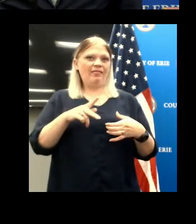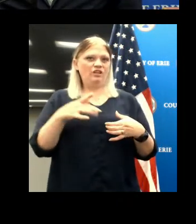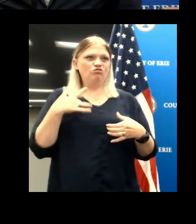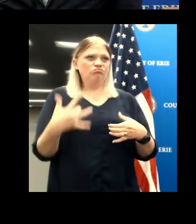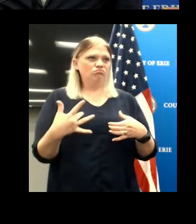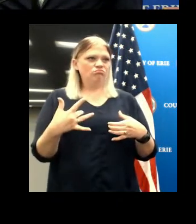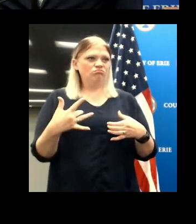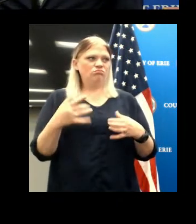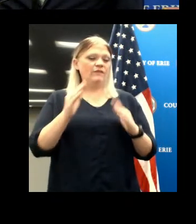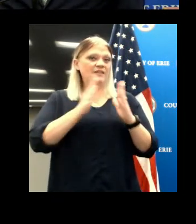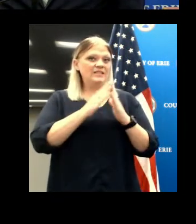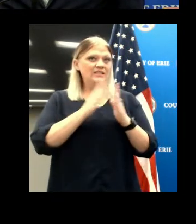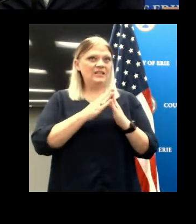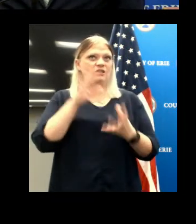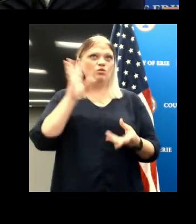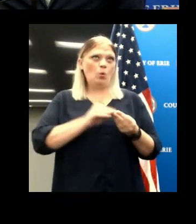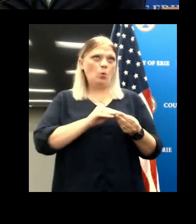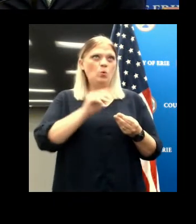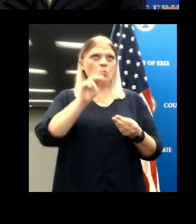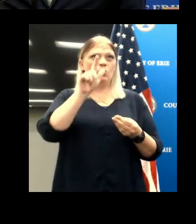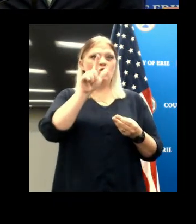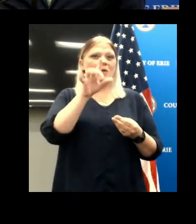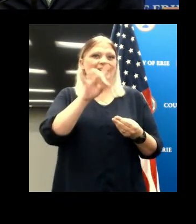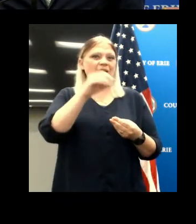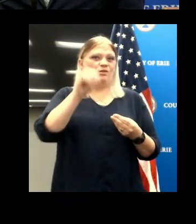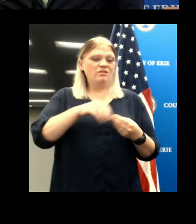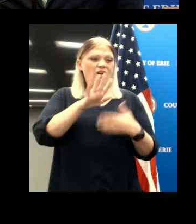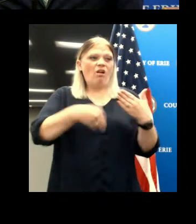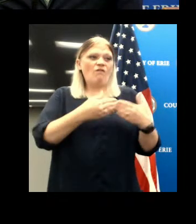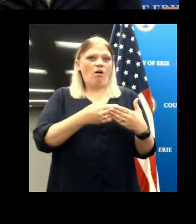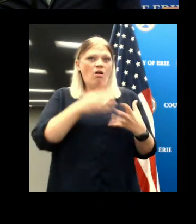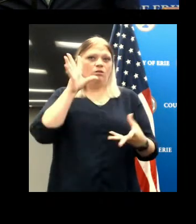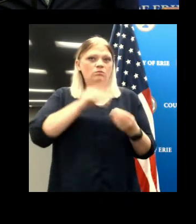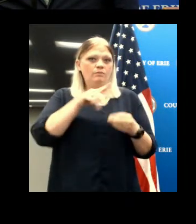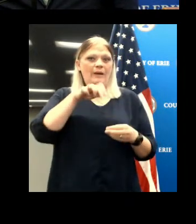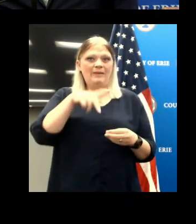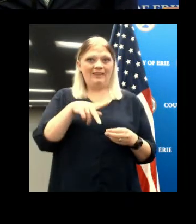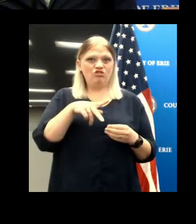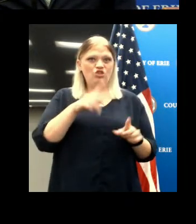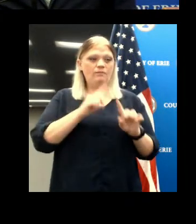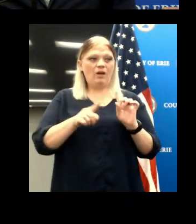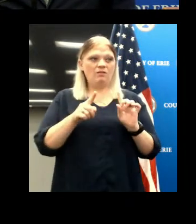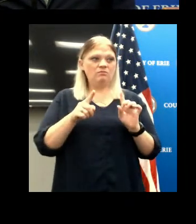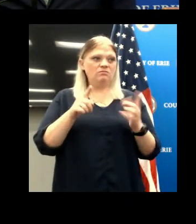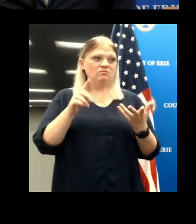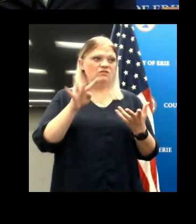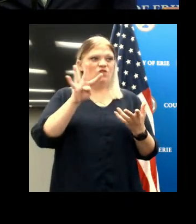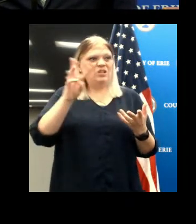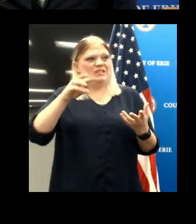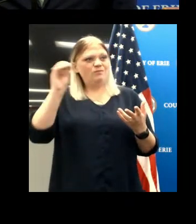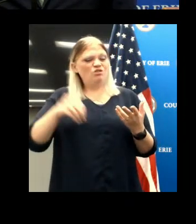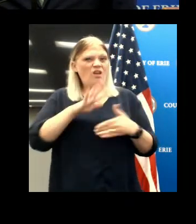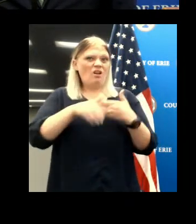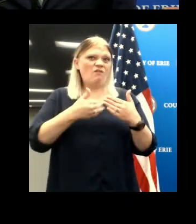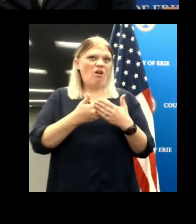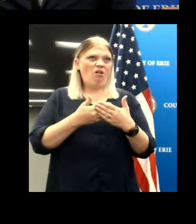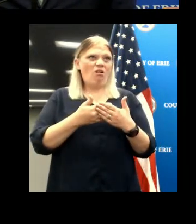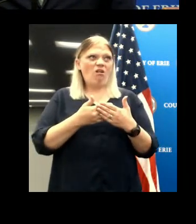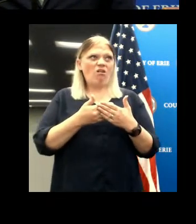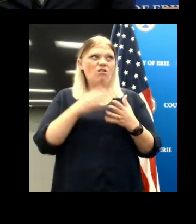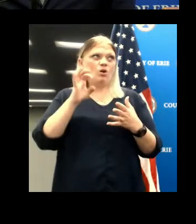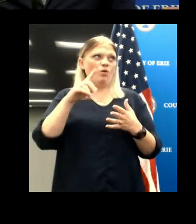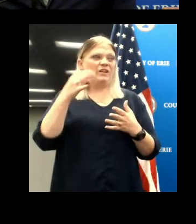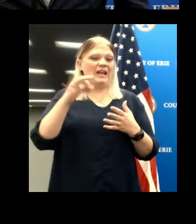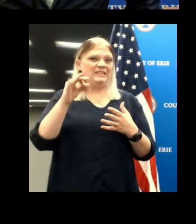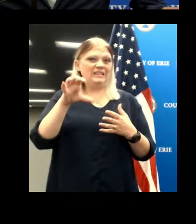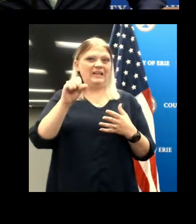of the city making up about 28% of all Erie County population, but it's making up about 46% of all